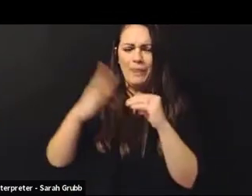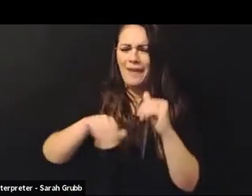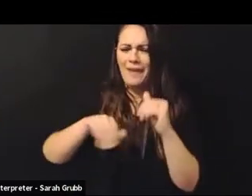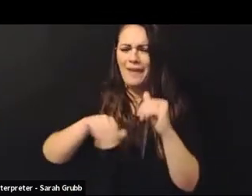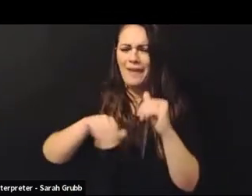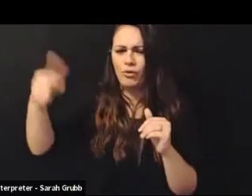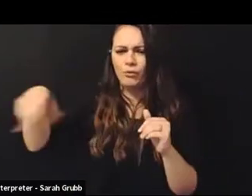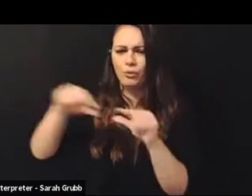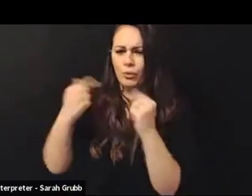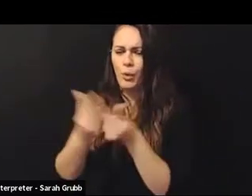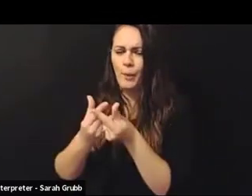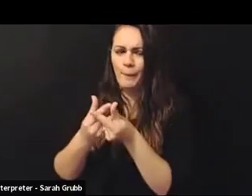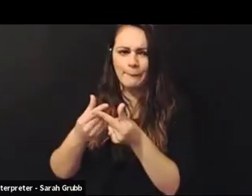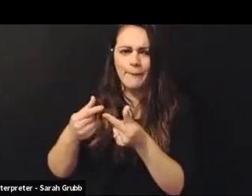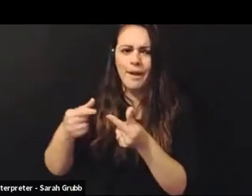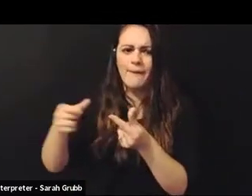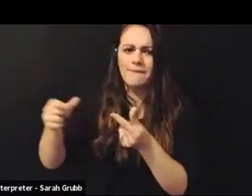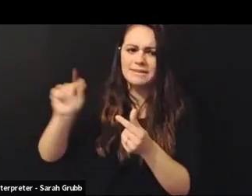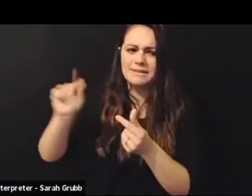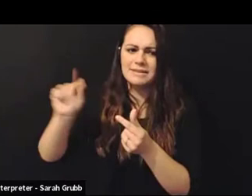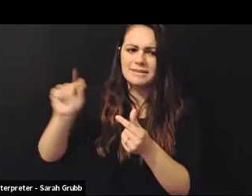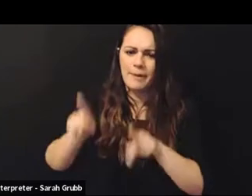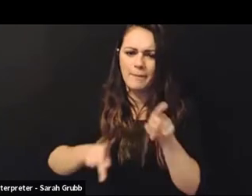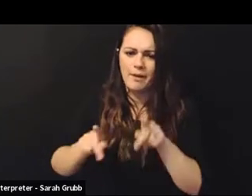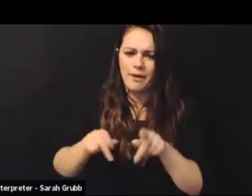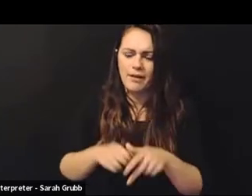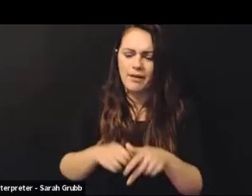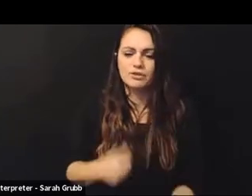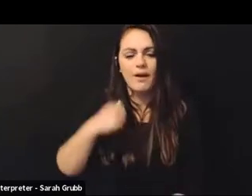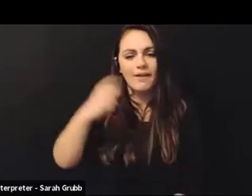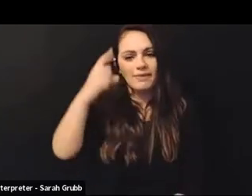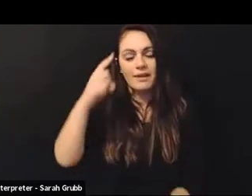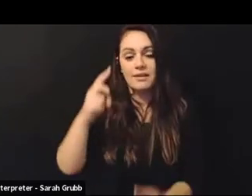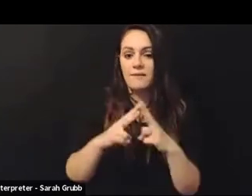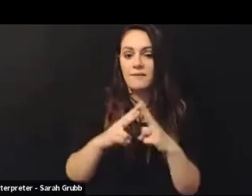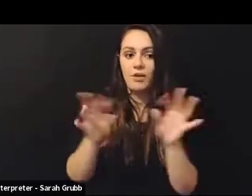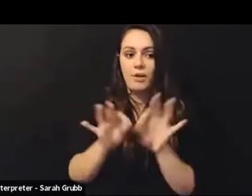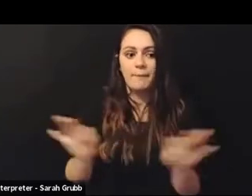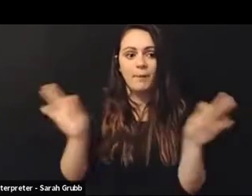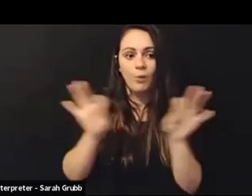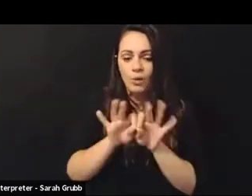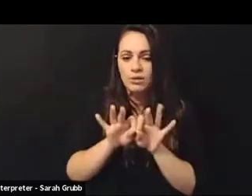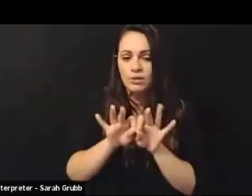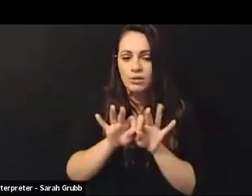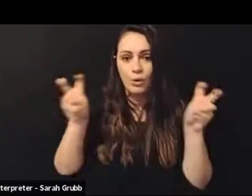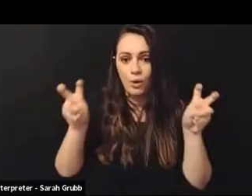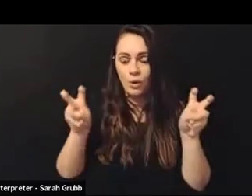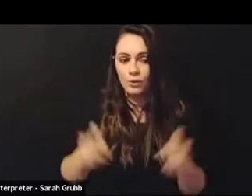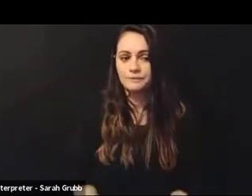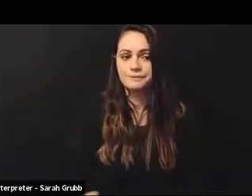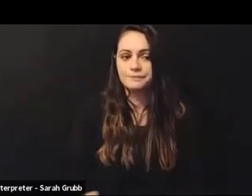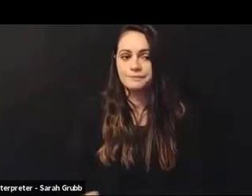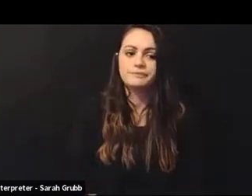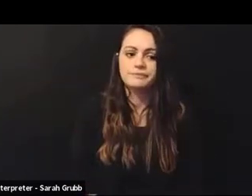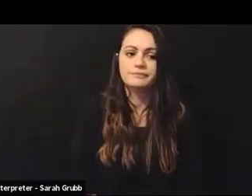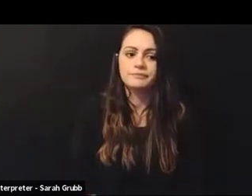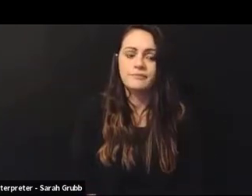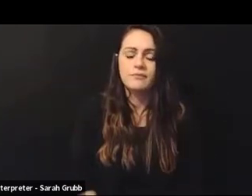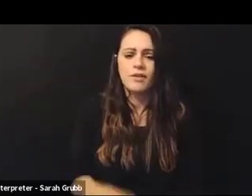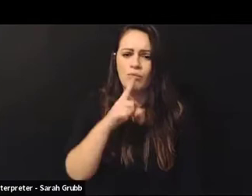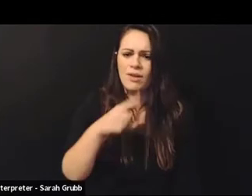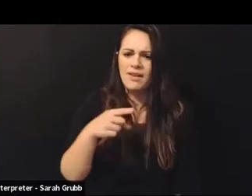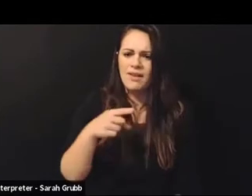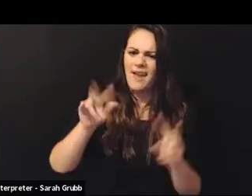So I think this is really, really important that, and I think the key part of this quote from him is